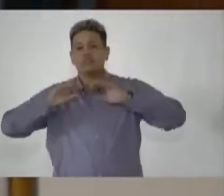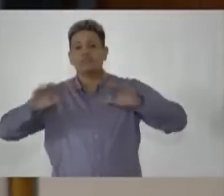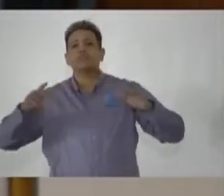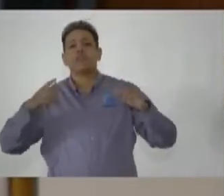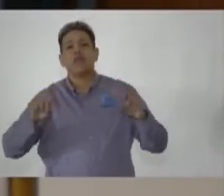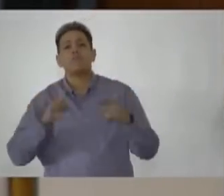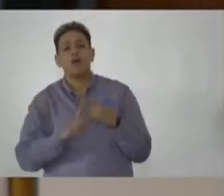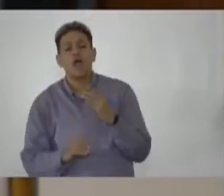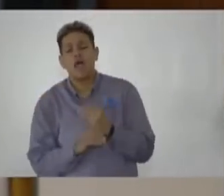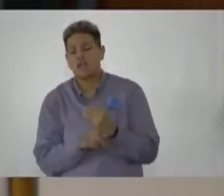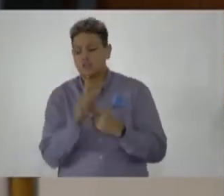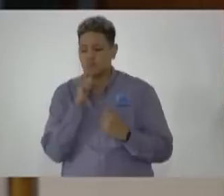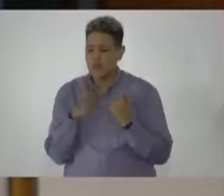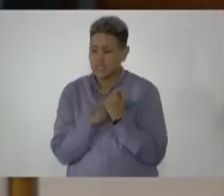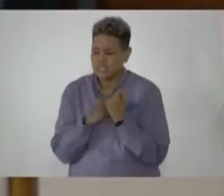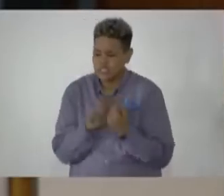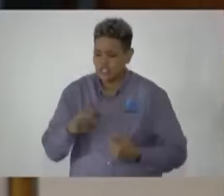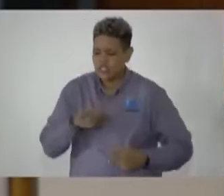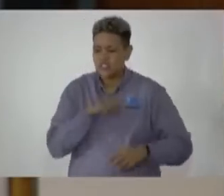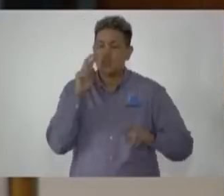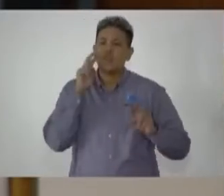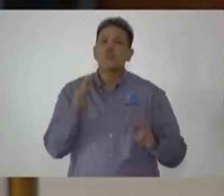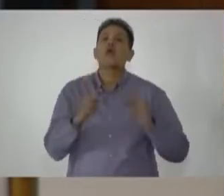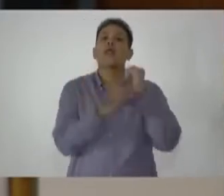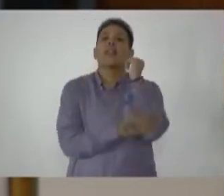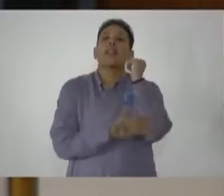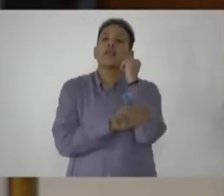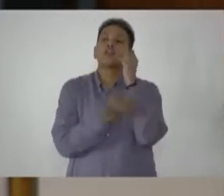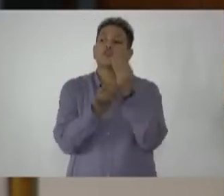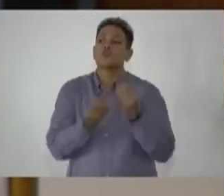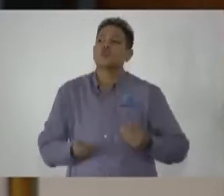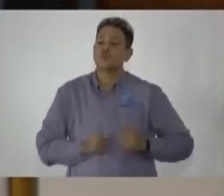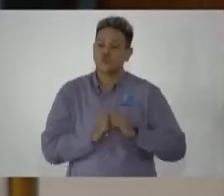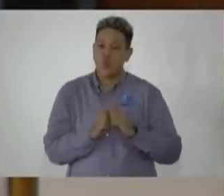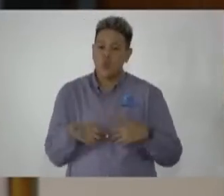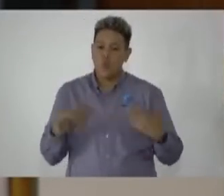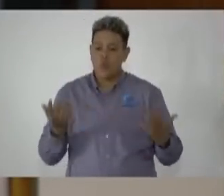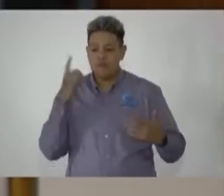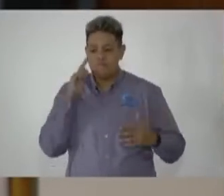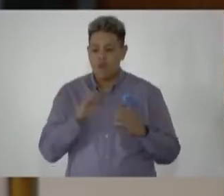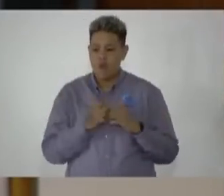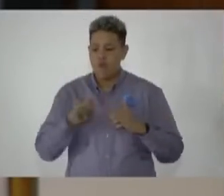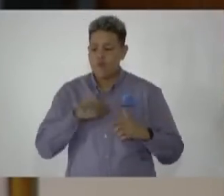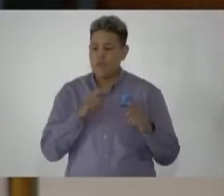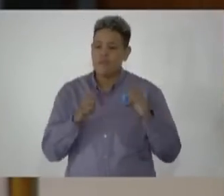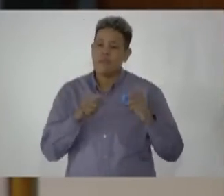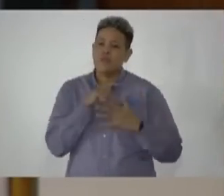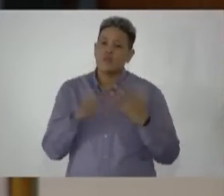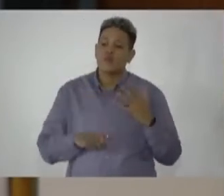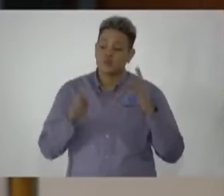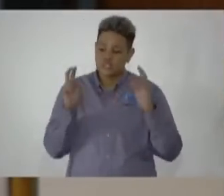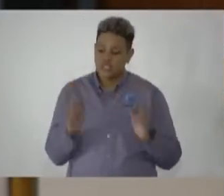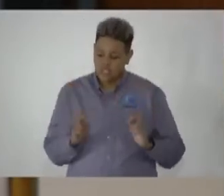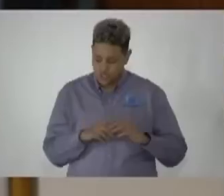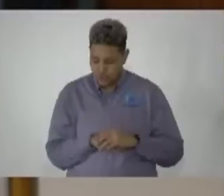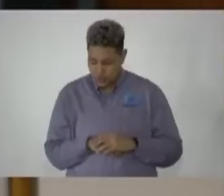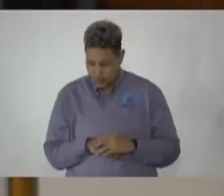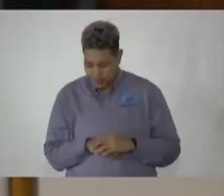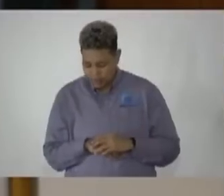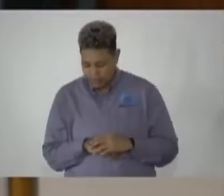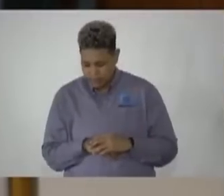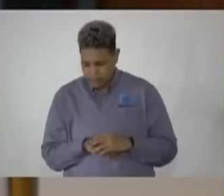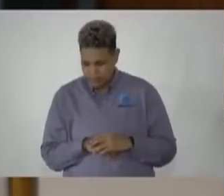to assist us in looking at national solutions for how we deal with those issues.